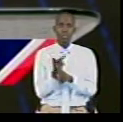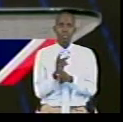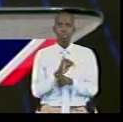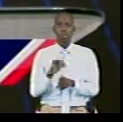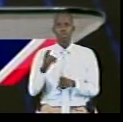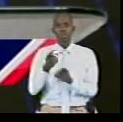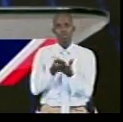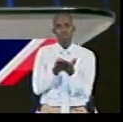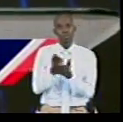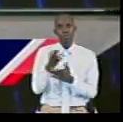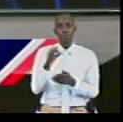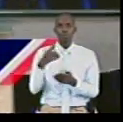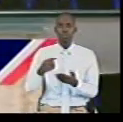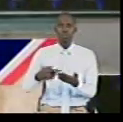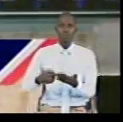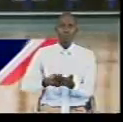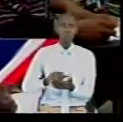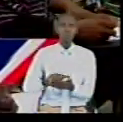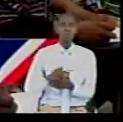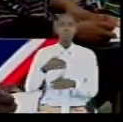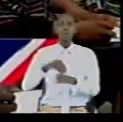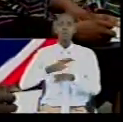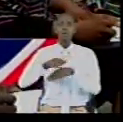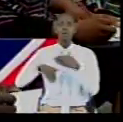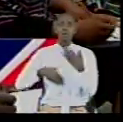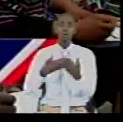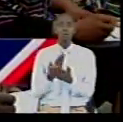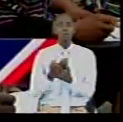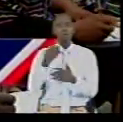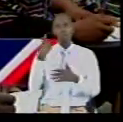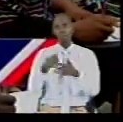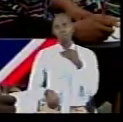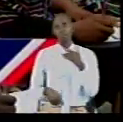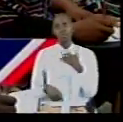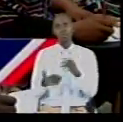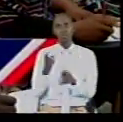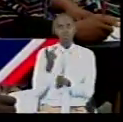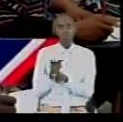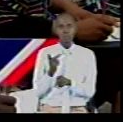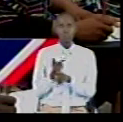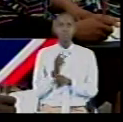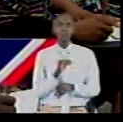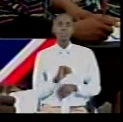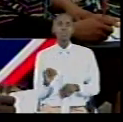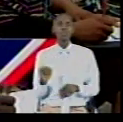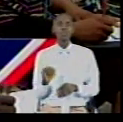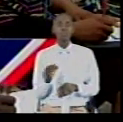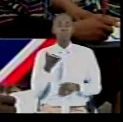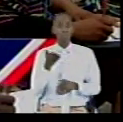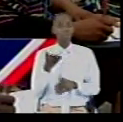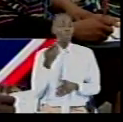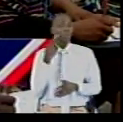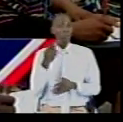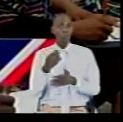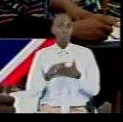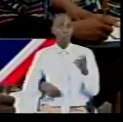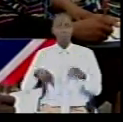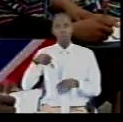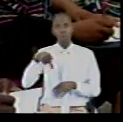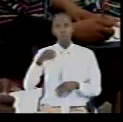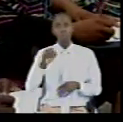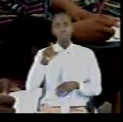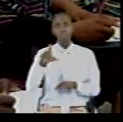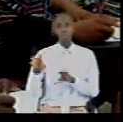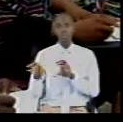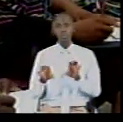the gospel at all costs. Preserving. And here is what Paul the apostle did. He saw that